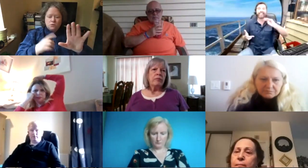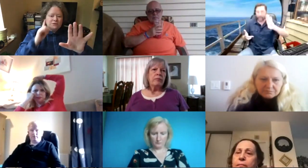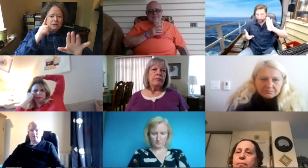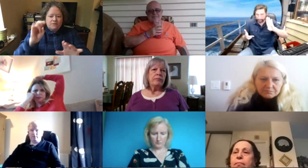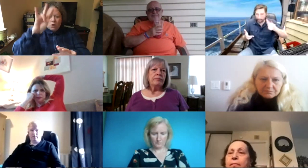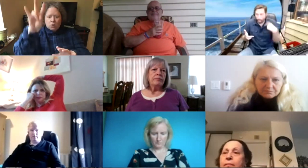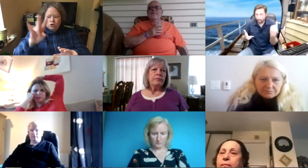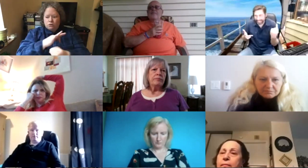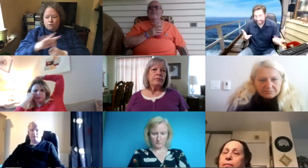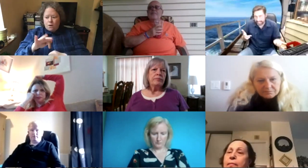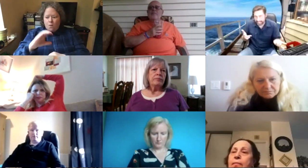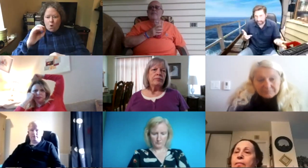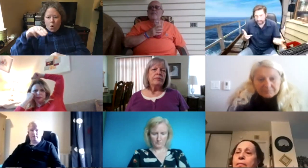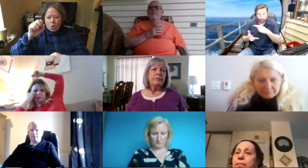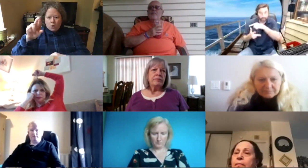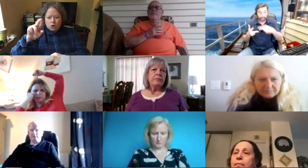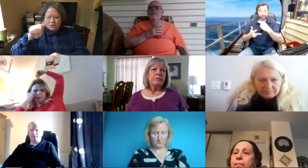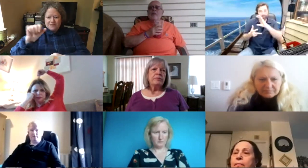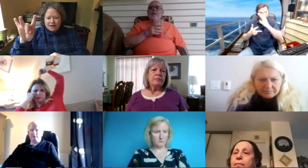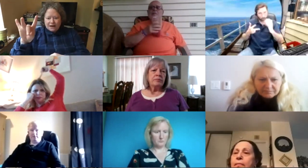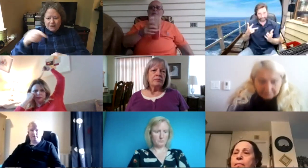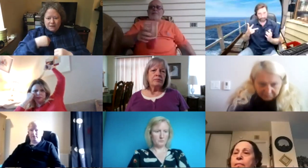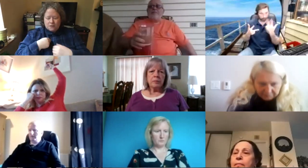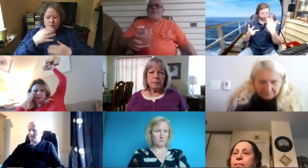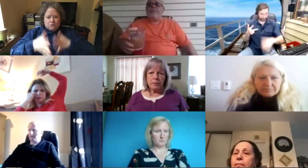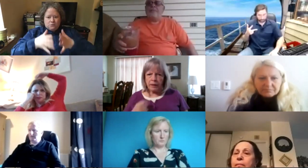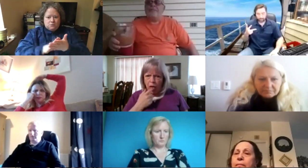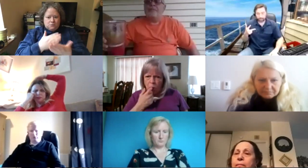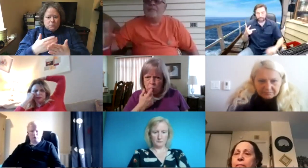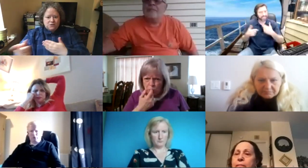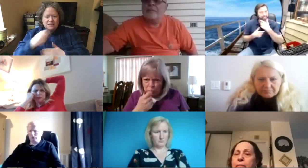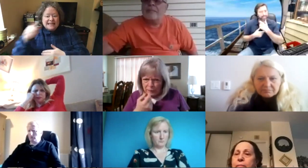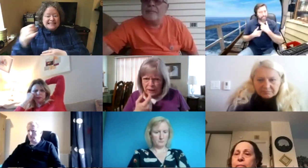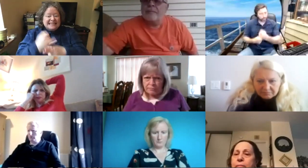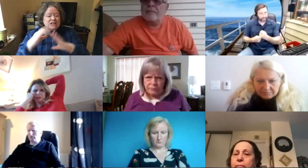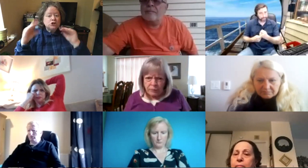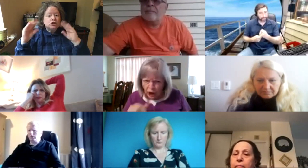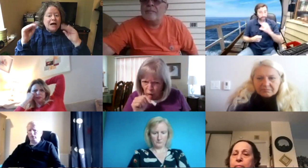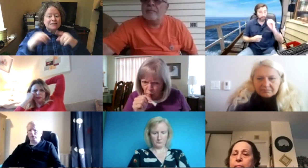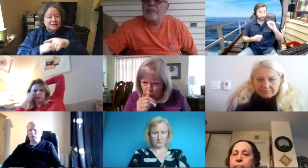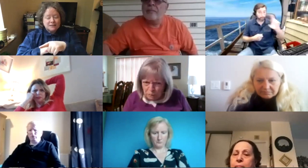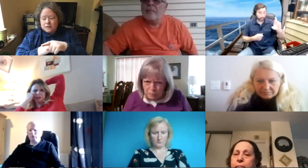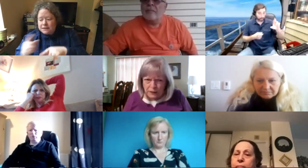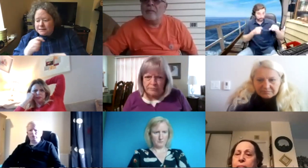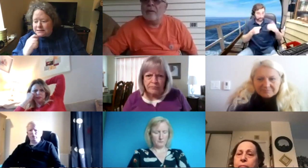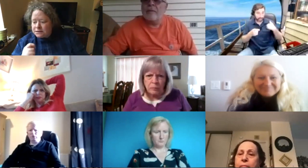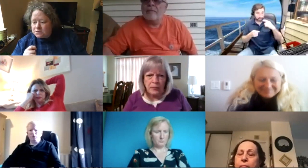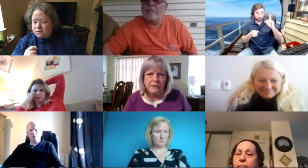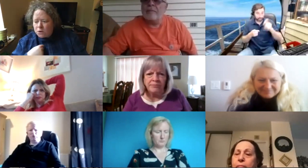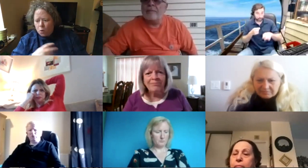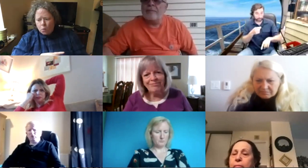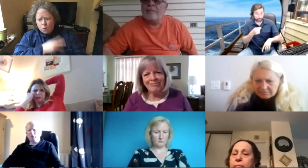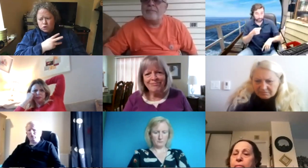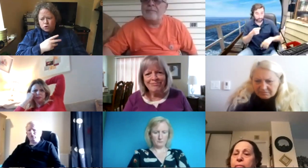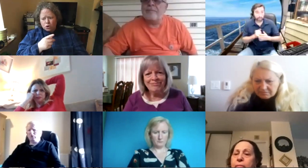categories. And also what was interesting, there's a question from Omar, Zach. Now